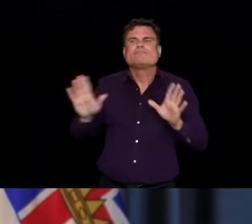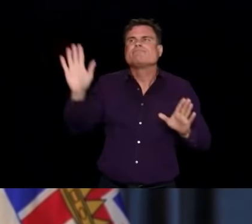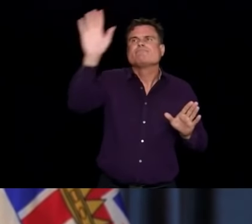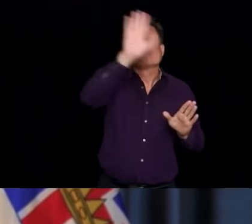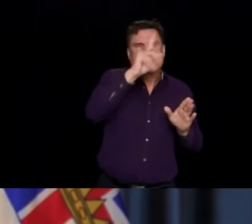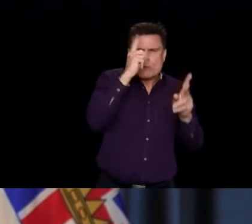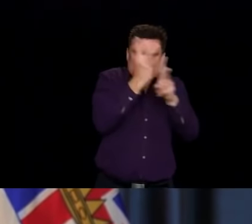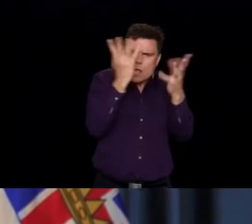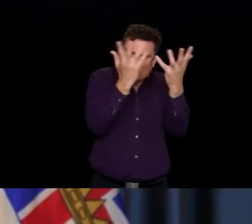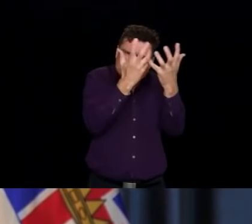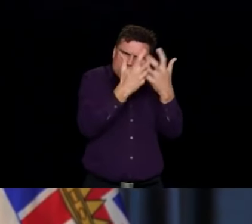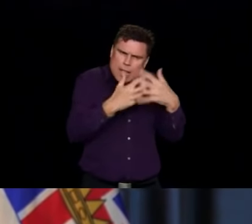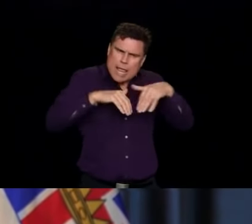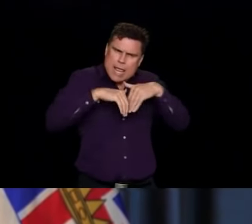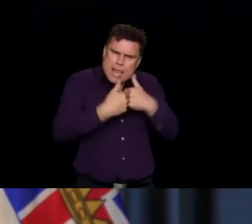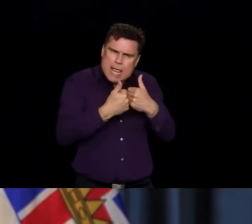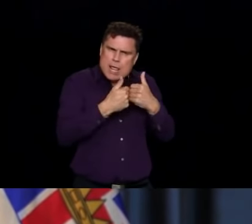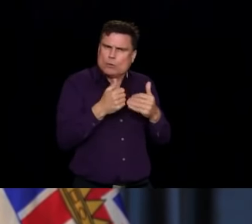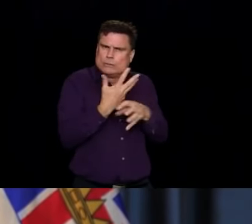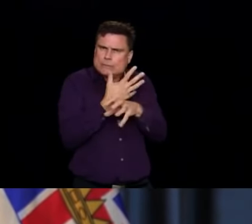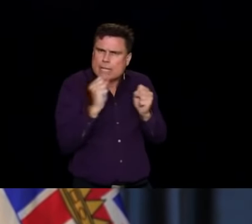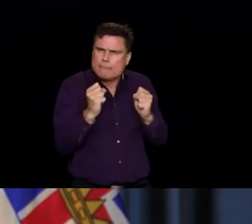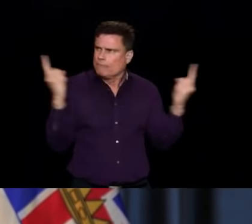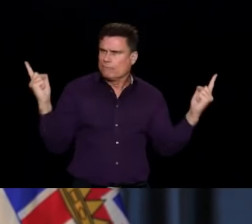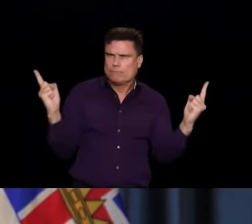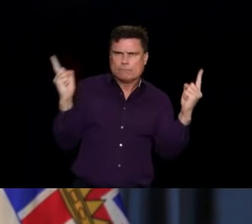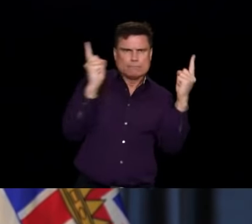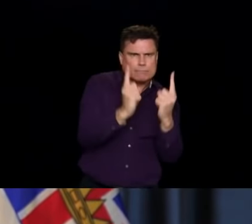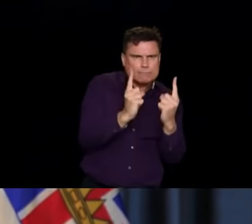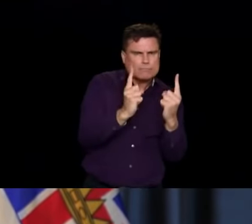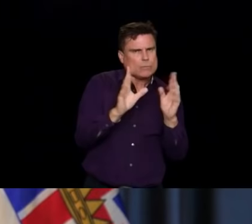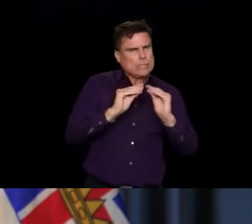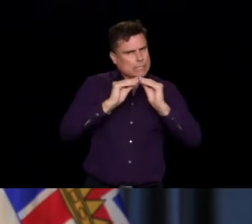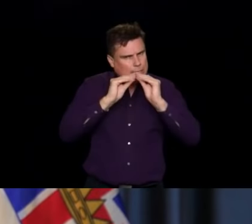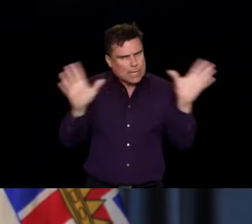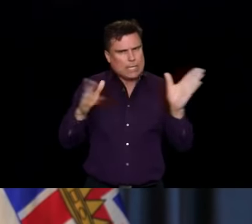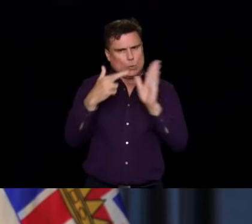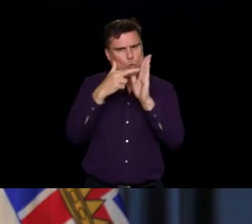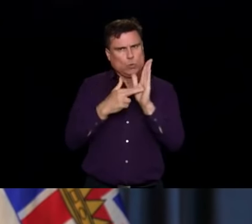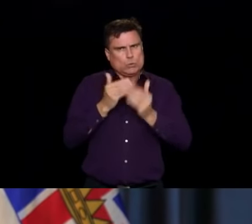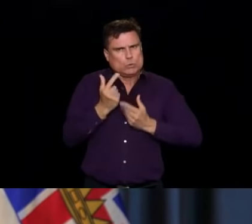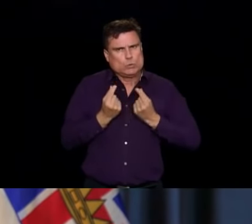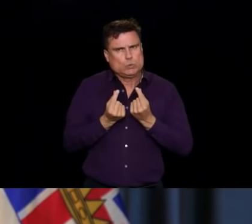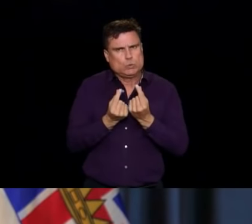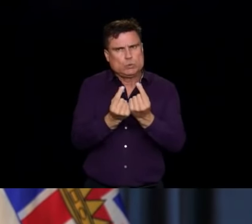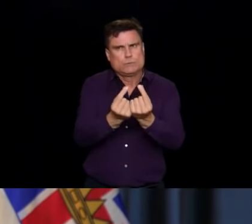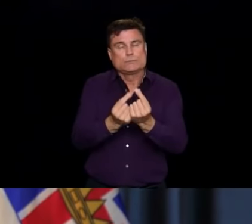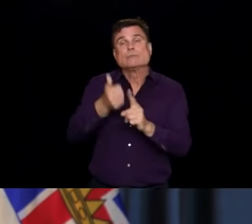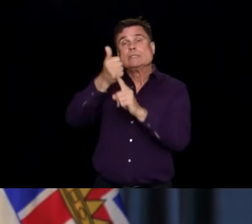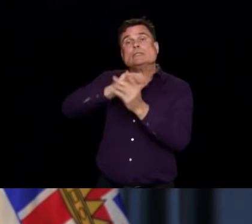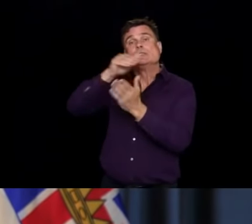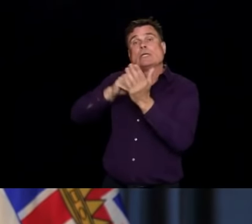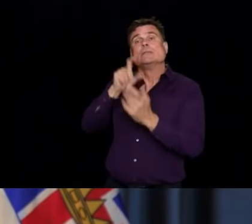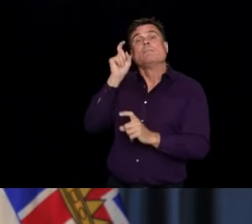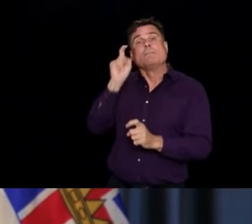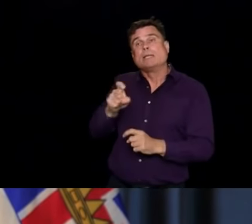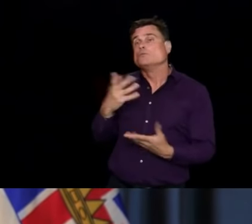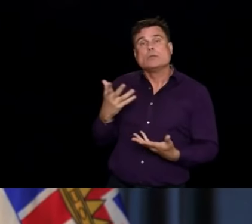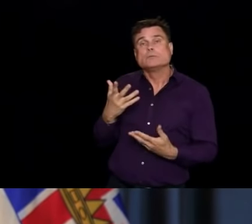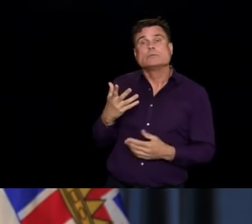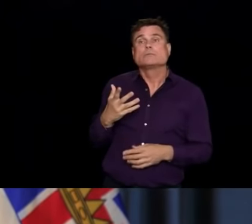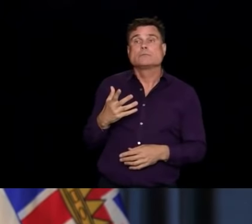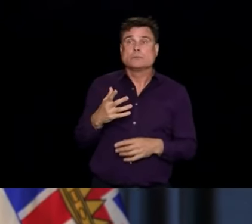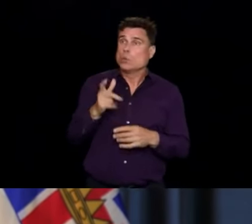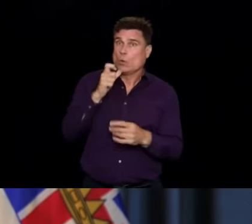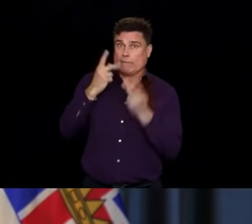meet the requirements. Visits, of course, must be scheduled in advance, and operators are required to maintain a list of visitors and their contact information.